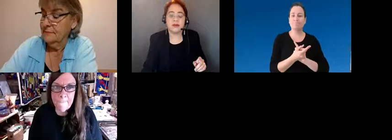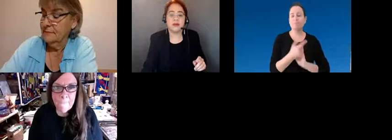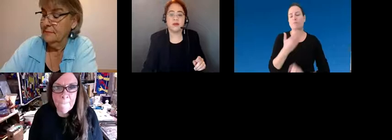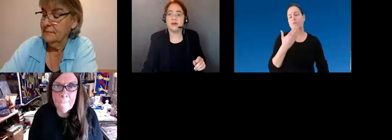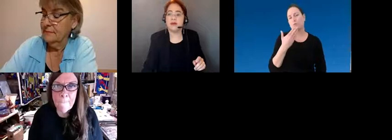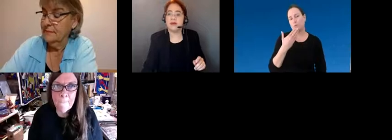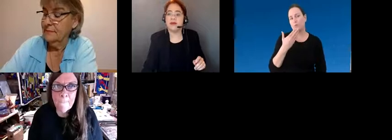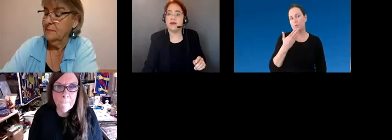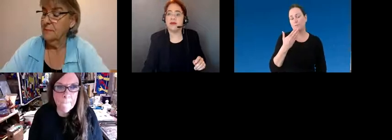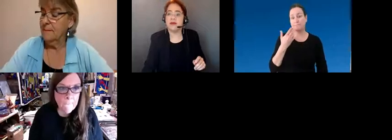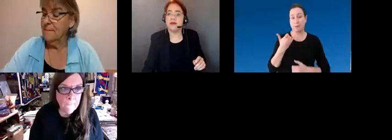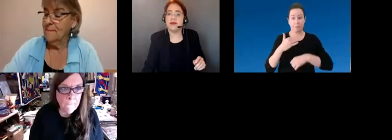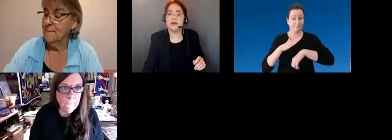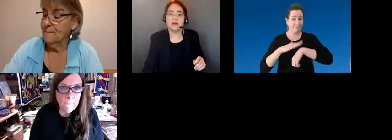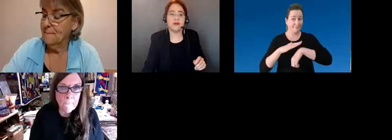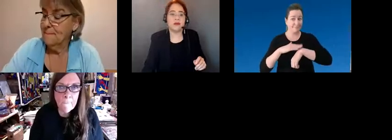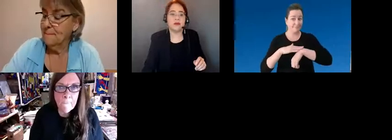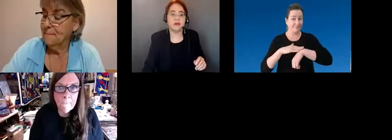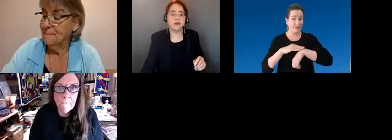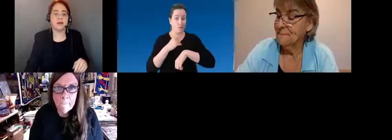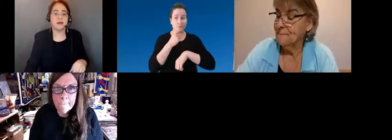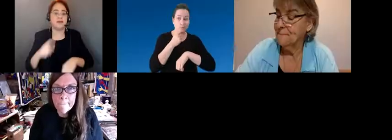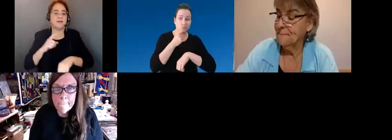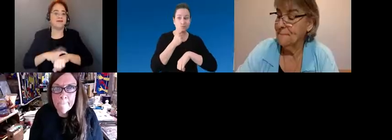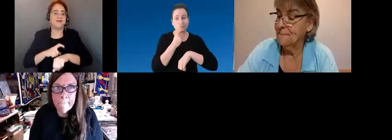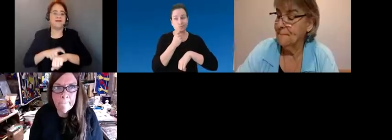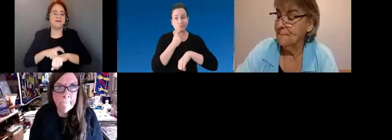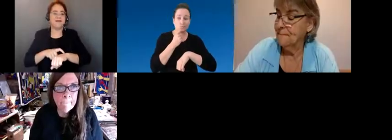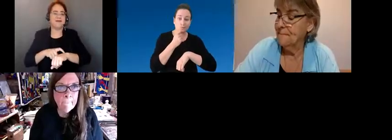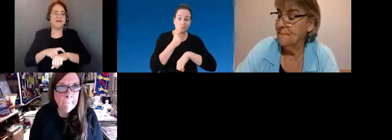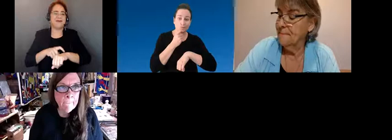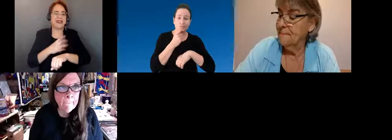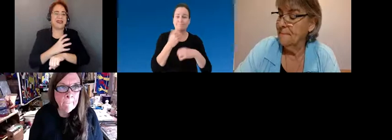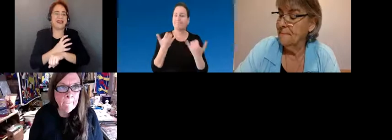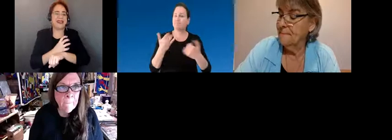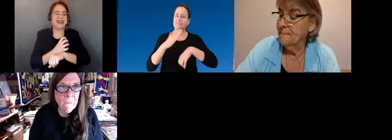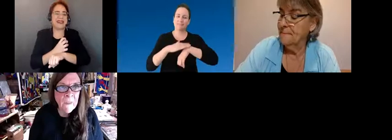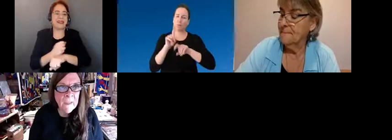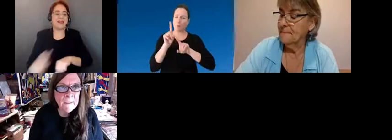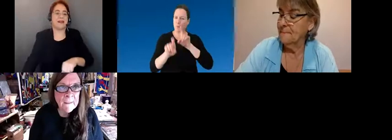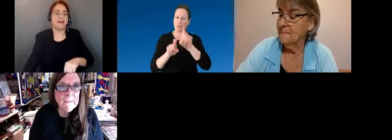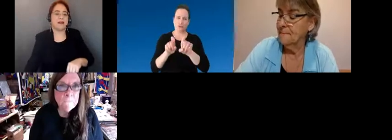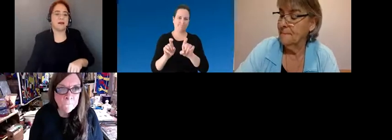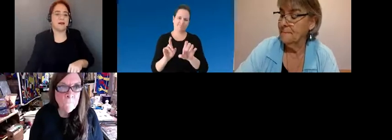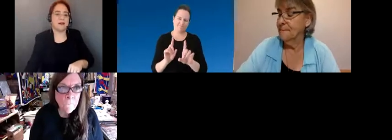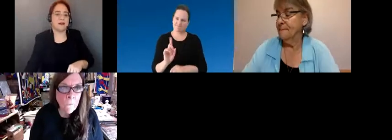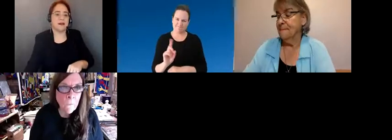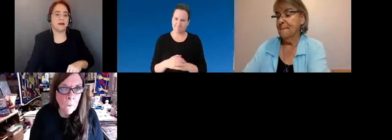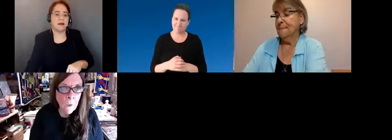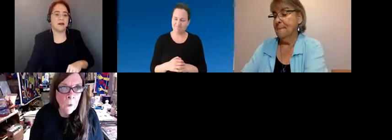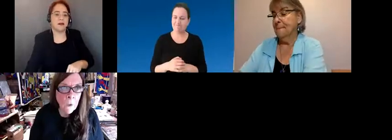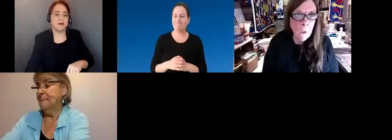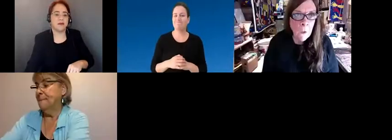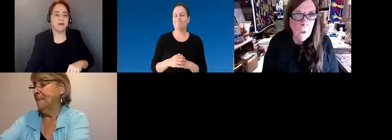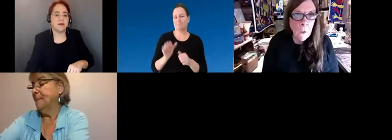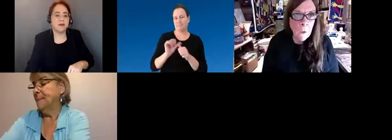from time, we won't have a slot for questions, so I'm just going to hand over to Nancy now to